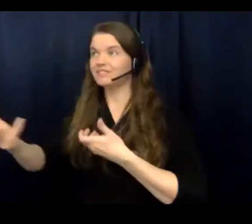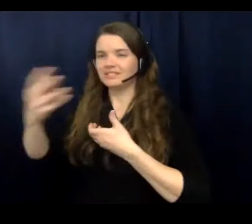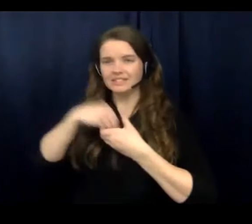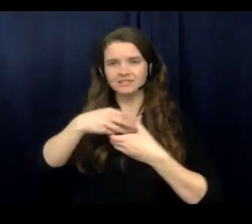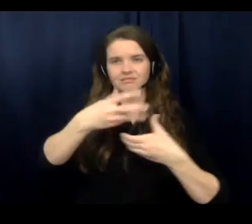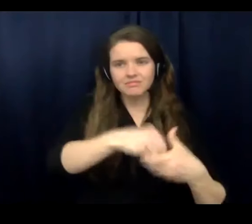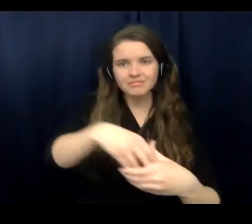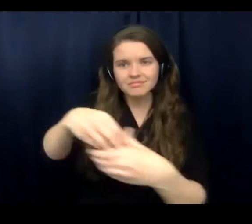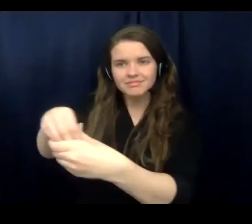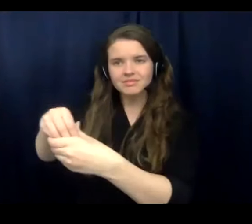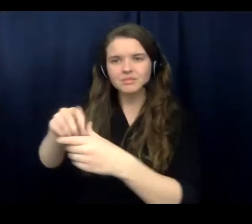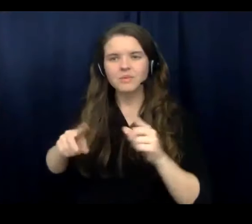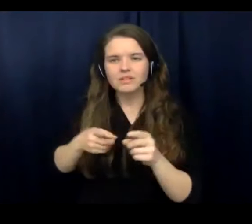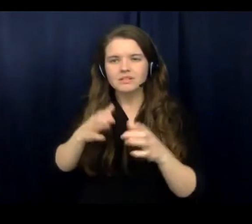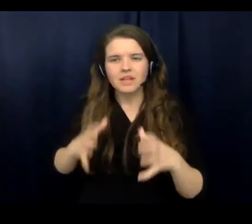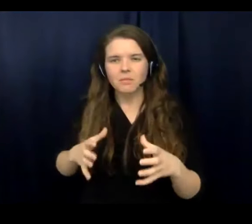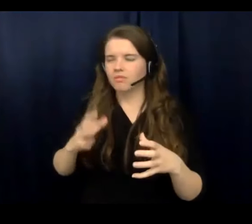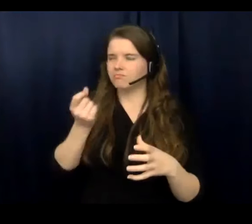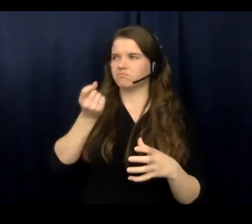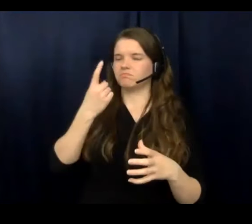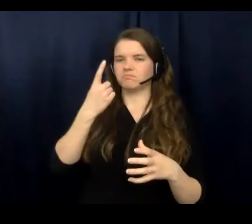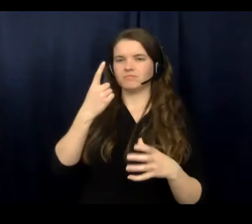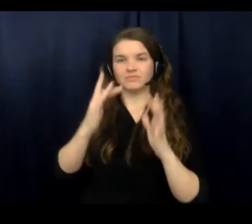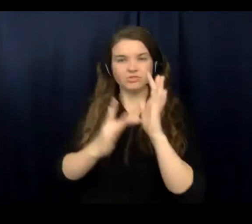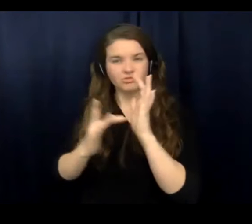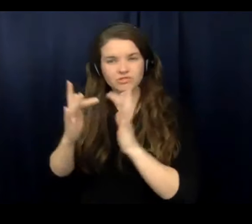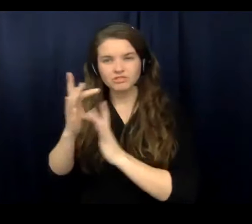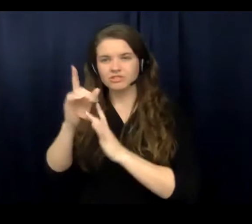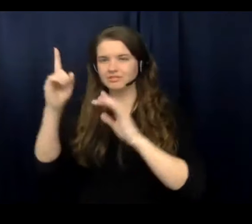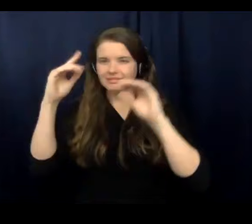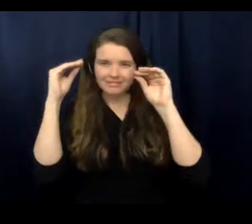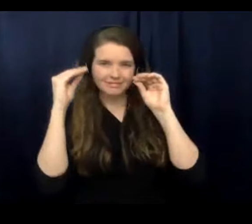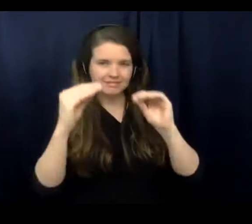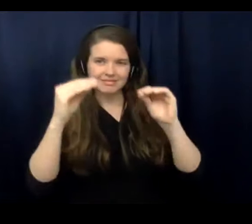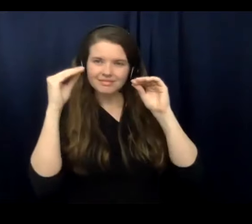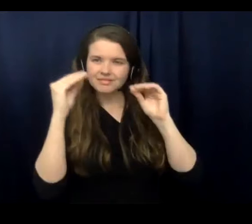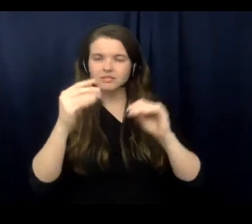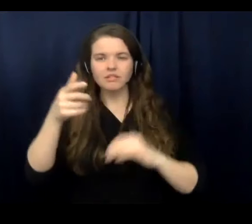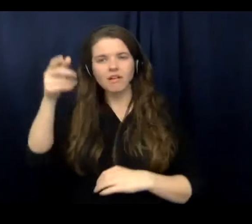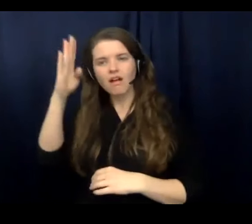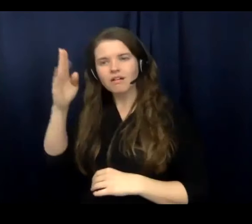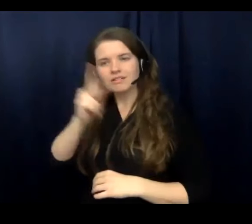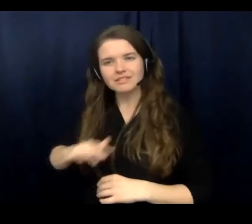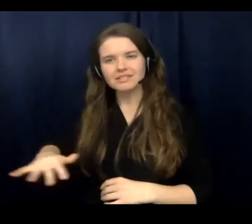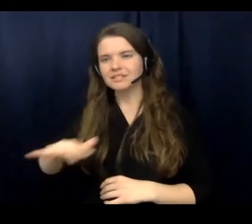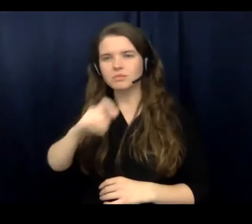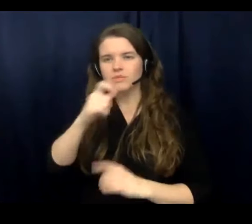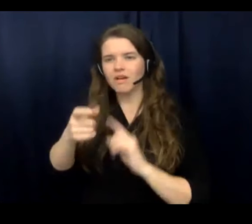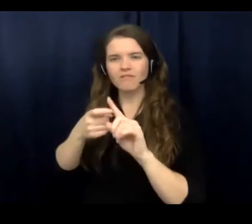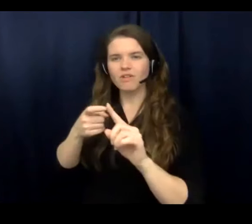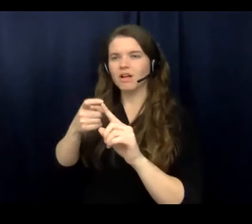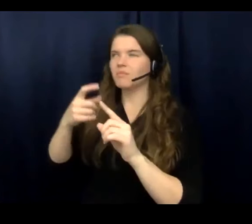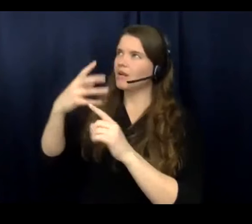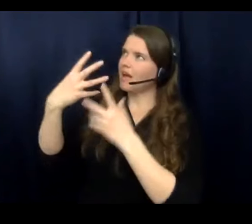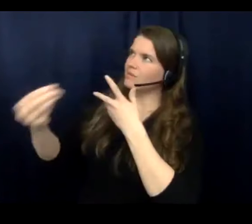to this idea, and Jesus, as much as he would teach it, that no, God's kingdom doesn't come from the outside in and the top down. It doesn't come